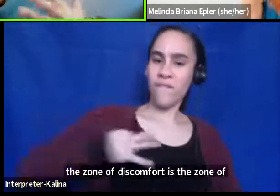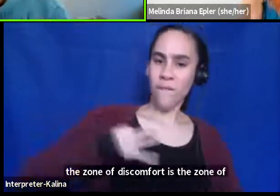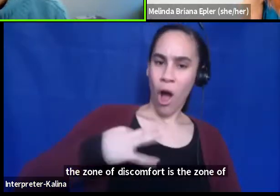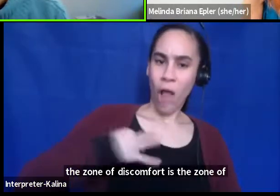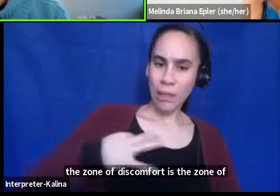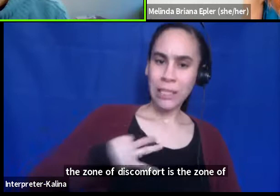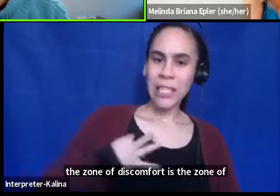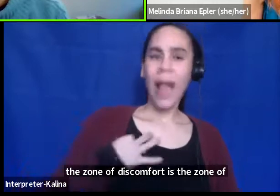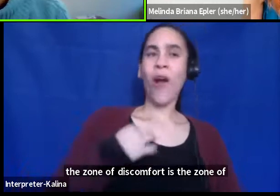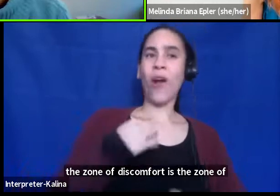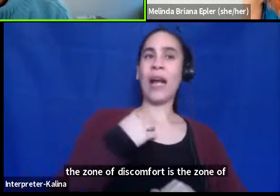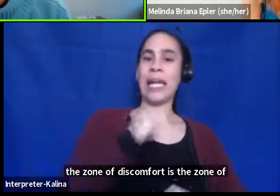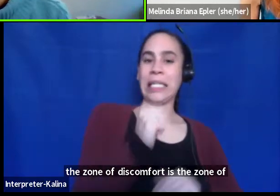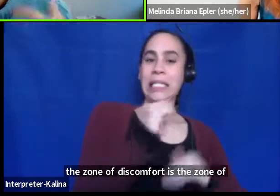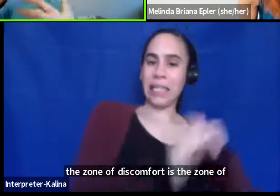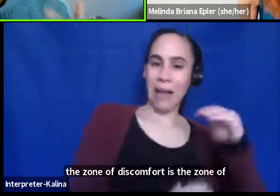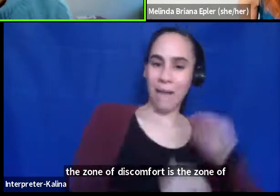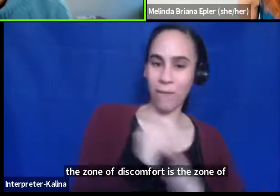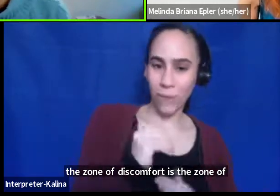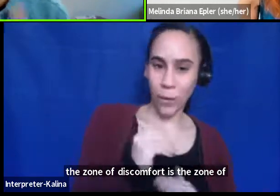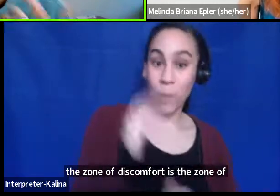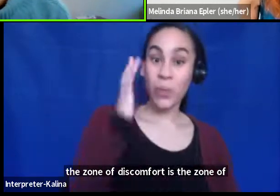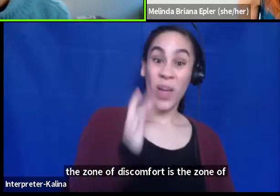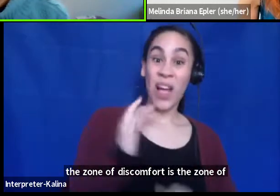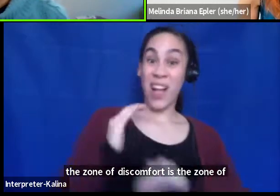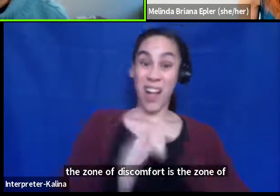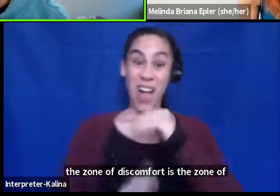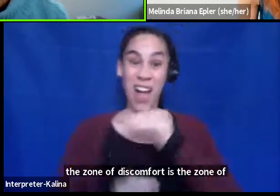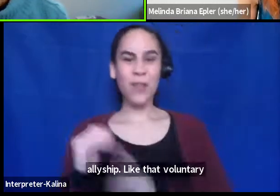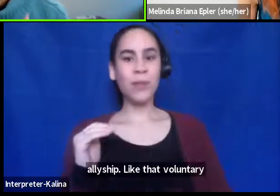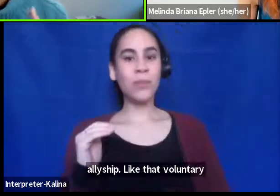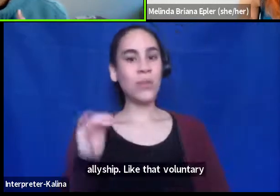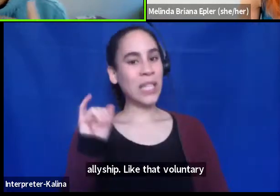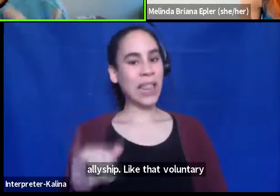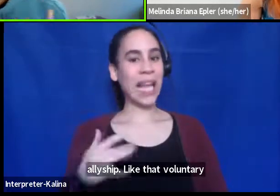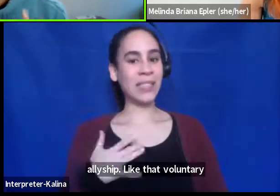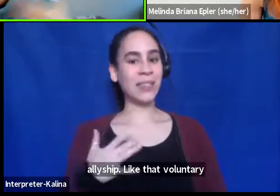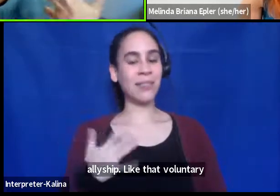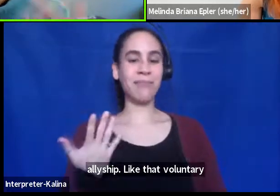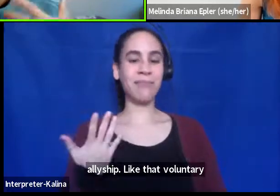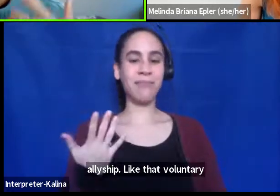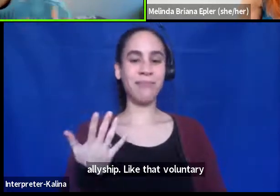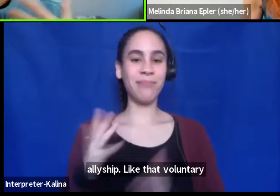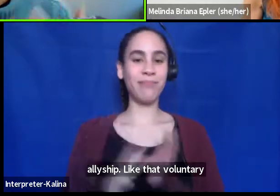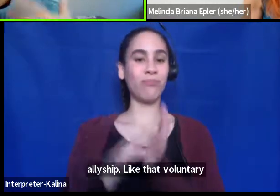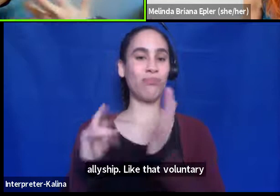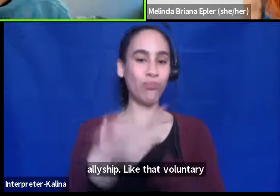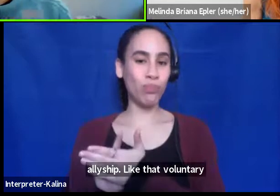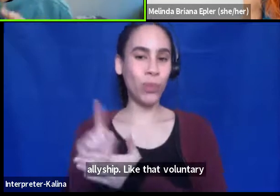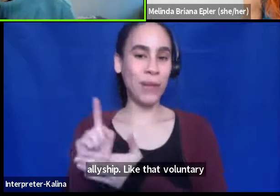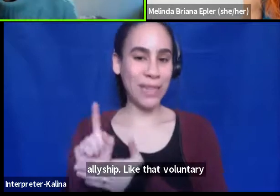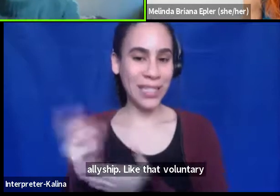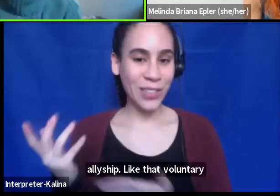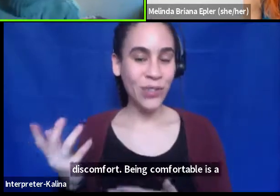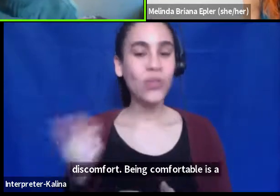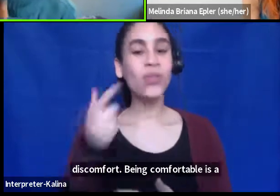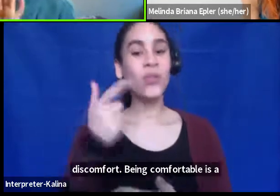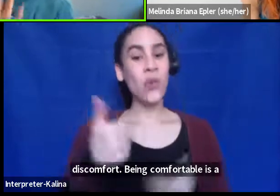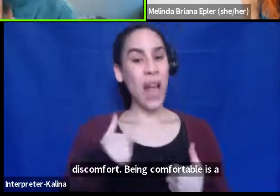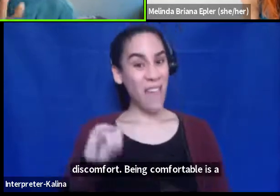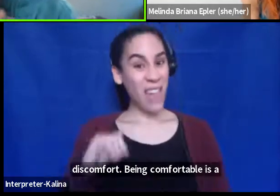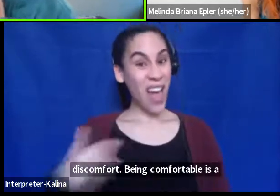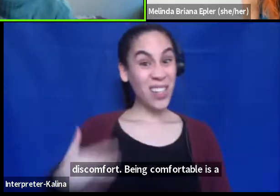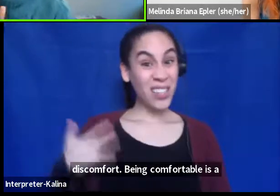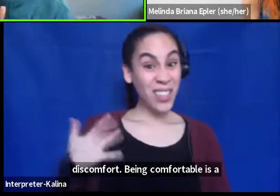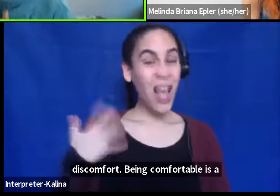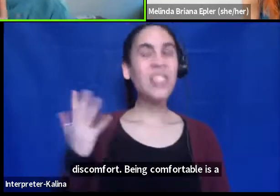voluntary discomfort, right? Because being comfortable is a privilege. And so if you have this sense of like, oh,